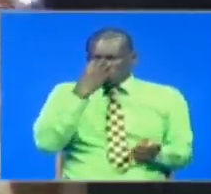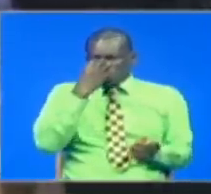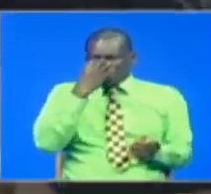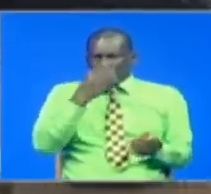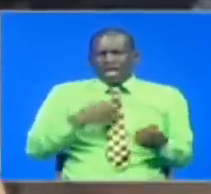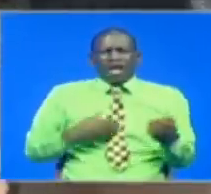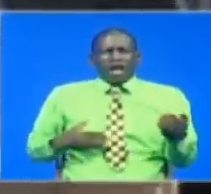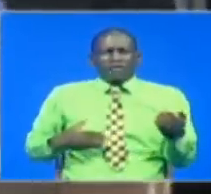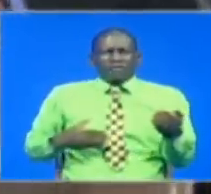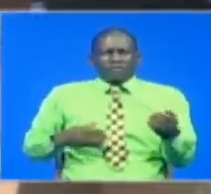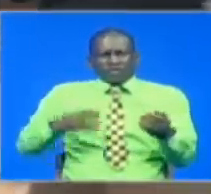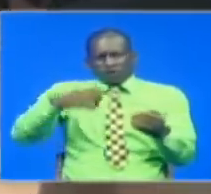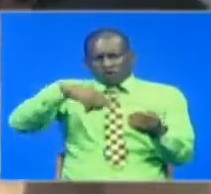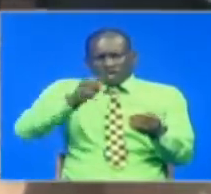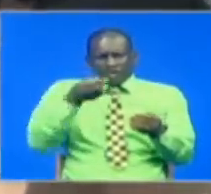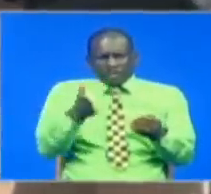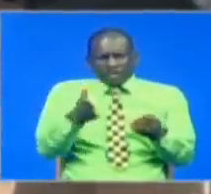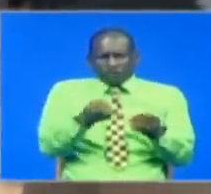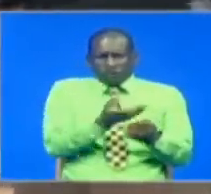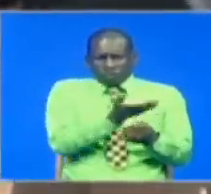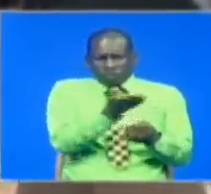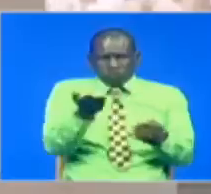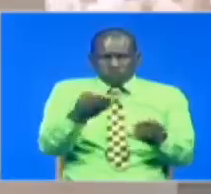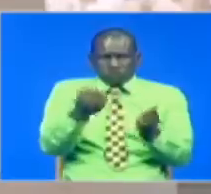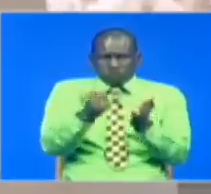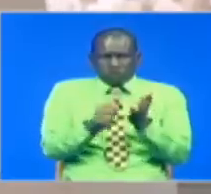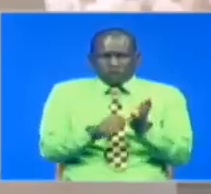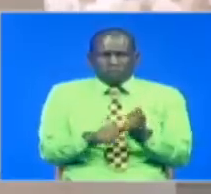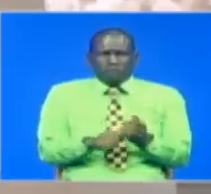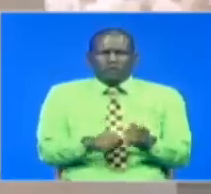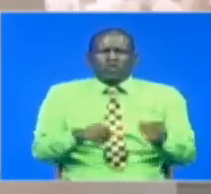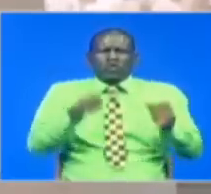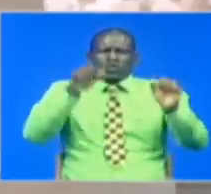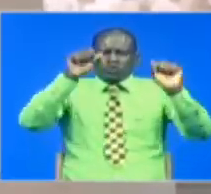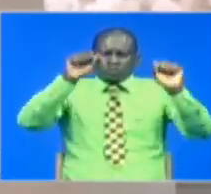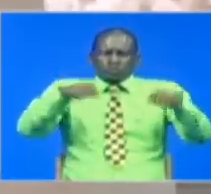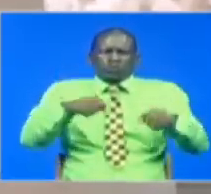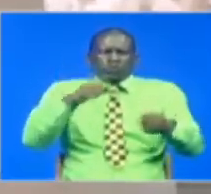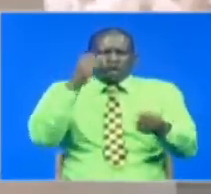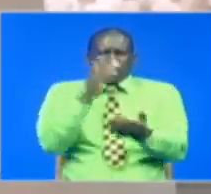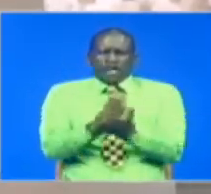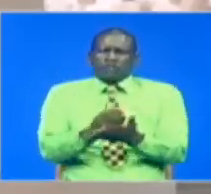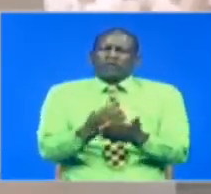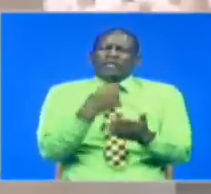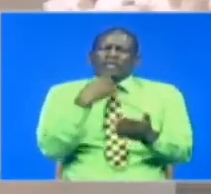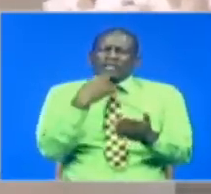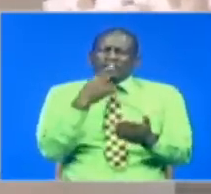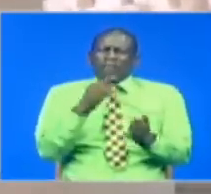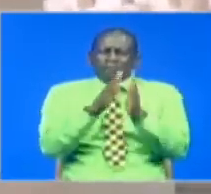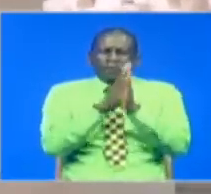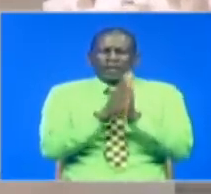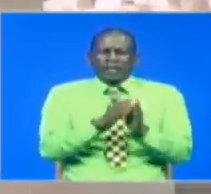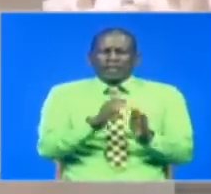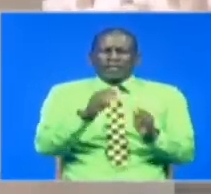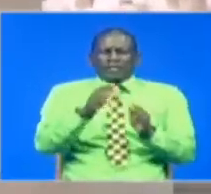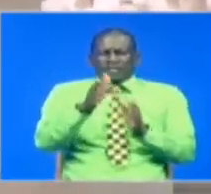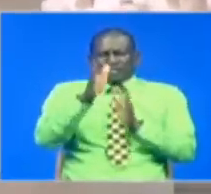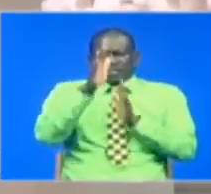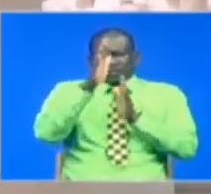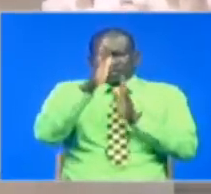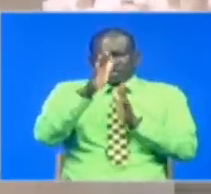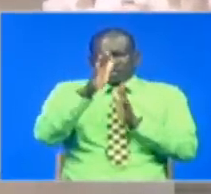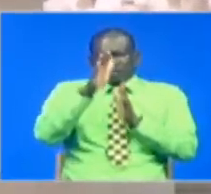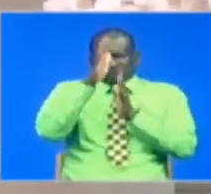right prescription for such an ailment. You can actually say the Lord's Prayer as many